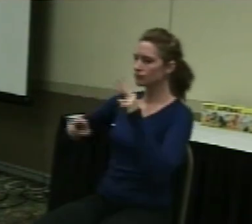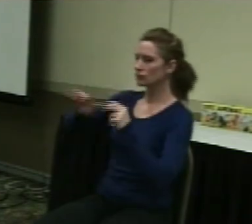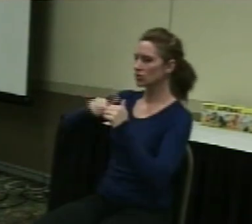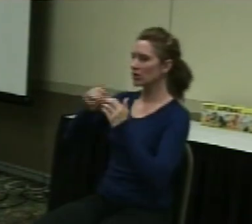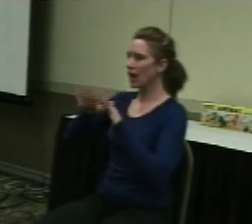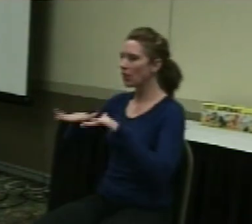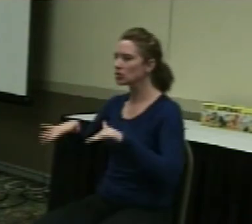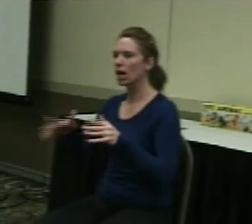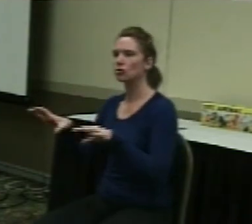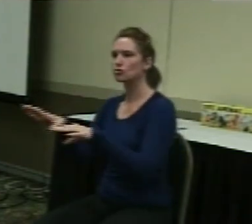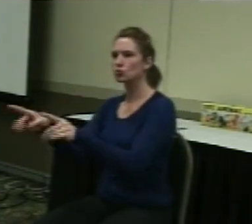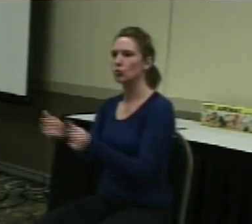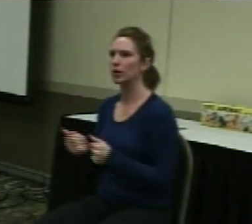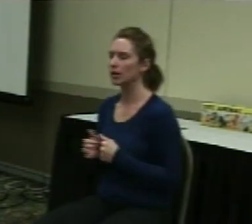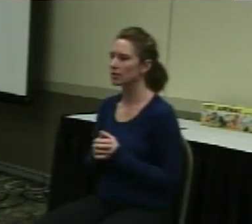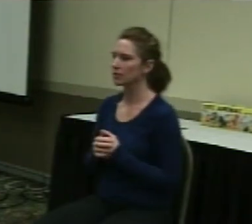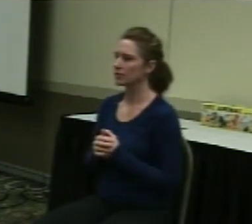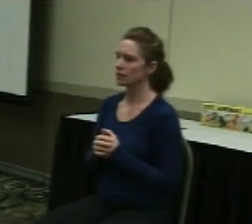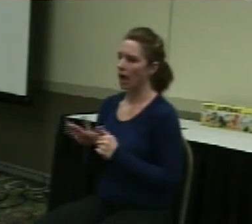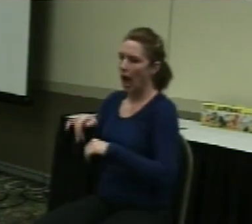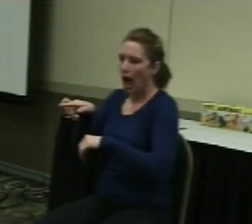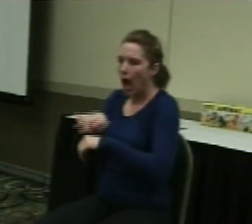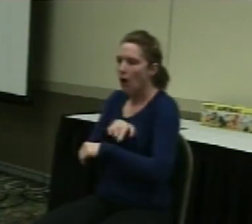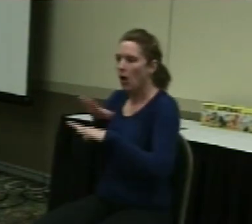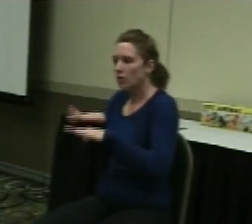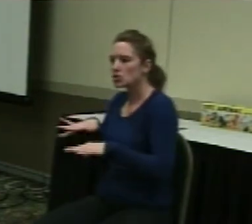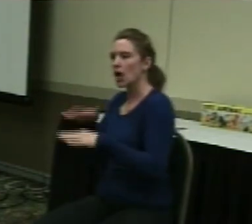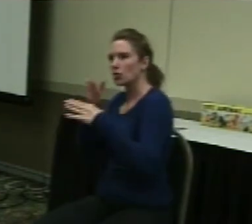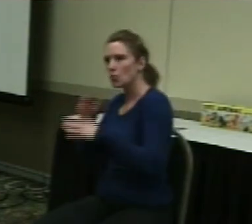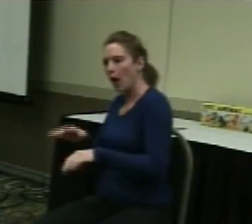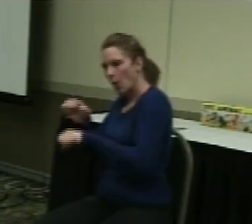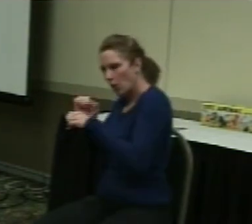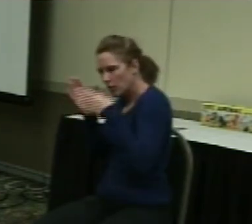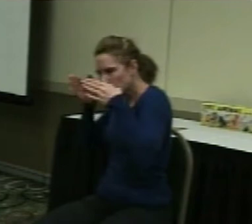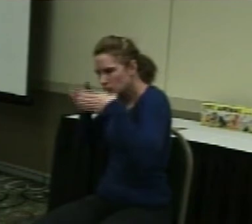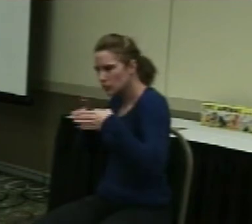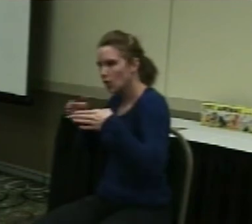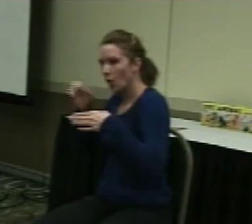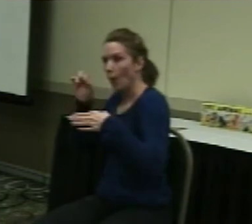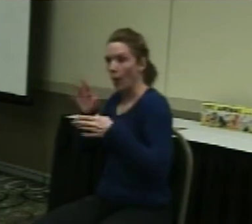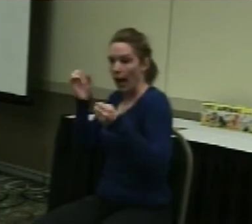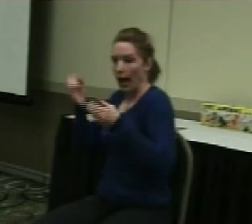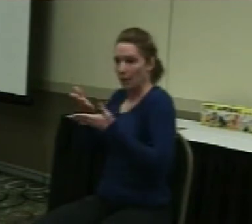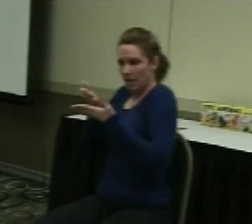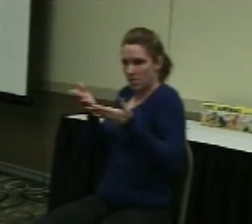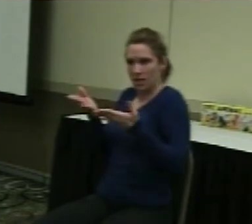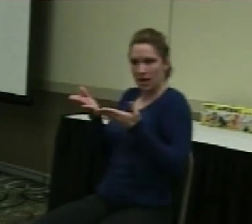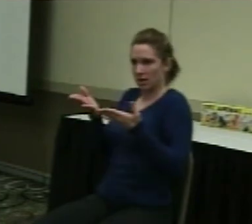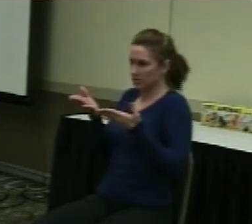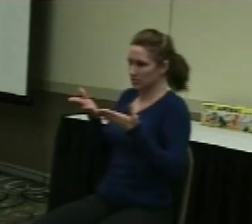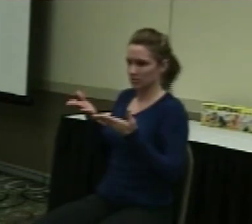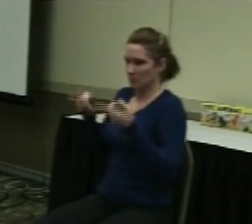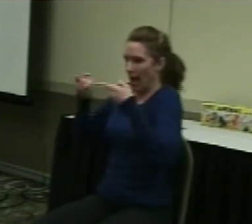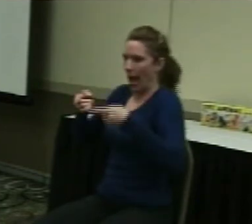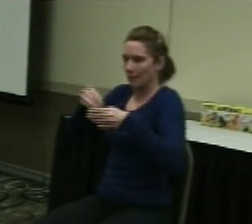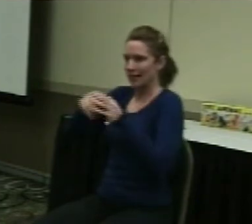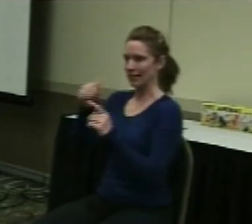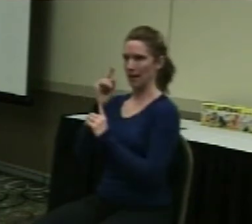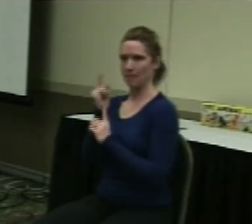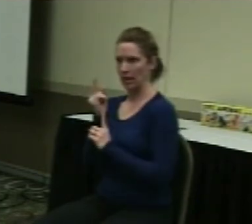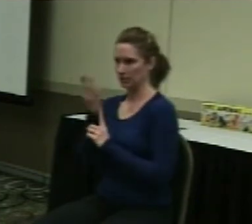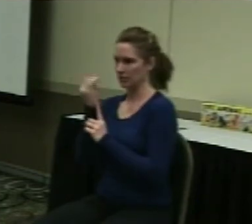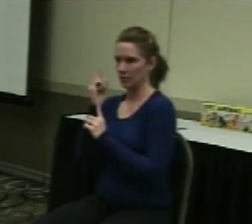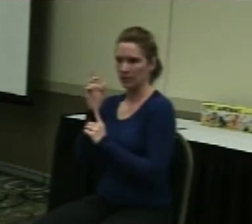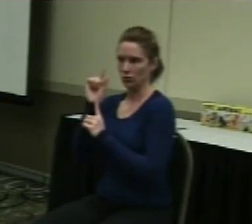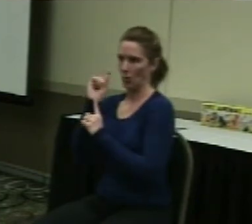faring. How long a child is seated working quietly versus how many items they did in a 10-minute period, or a 15 or